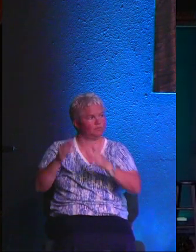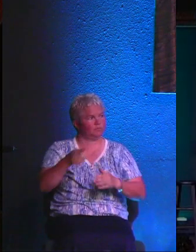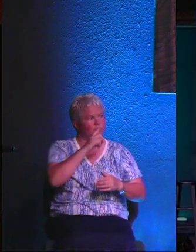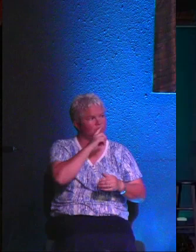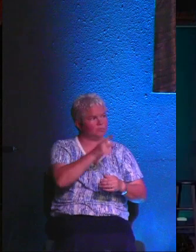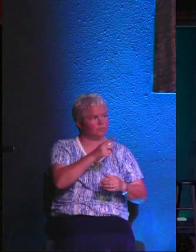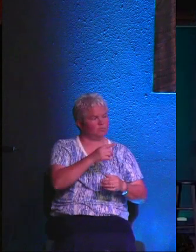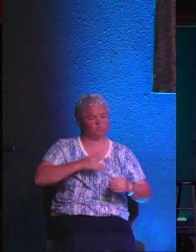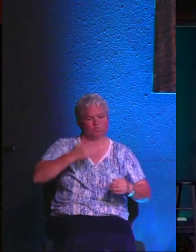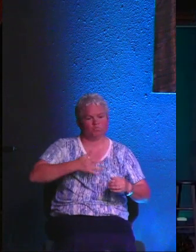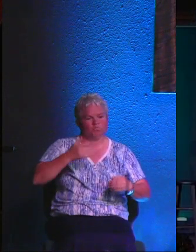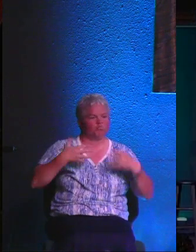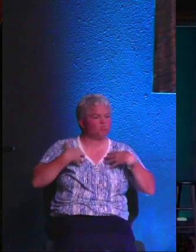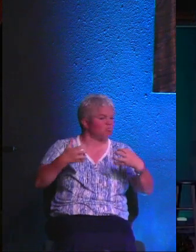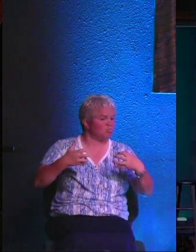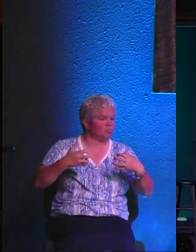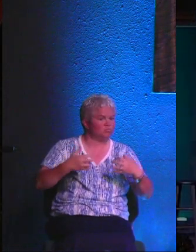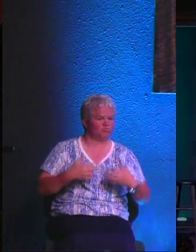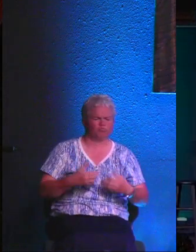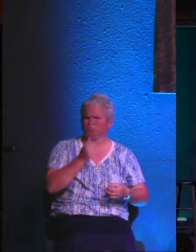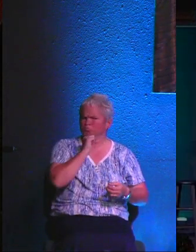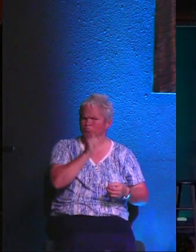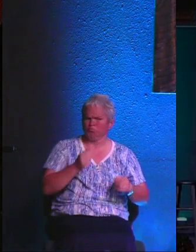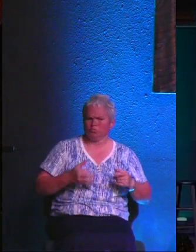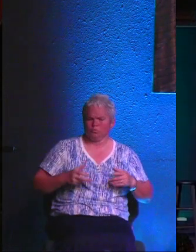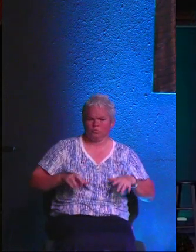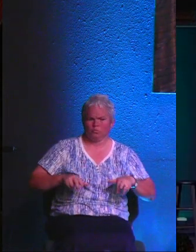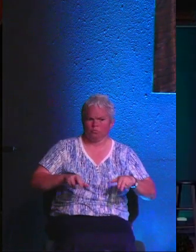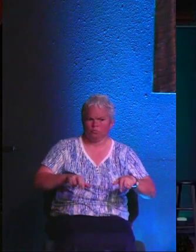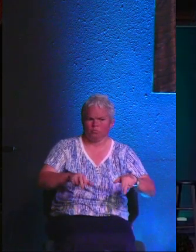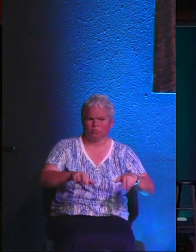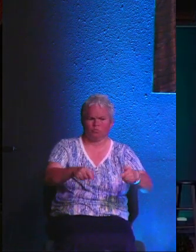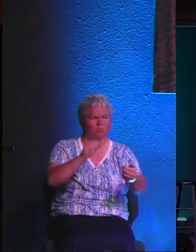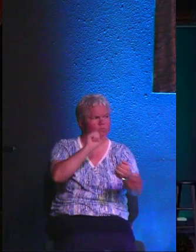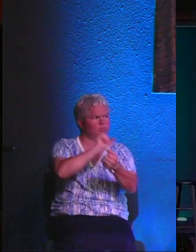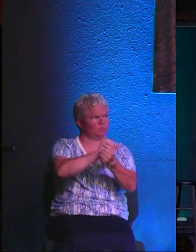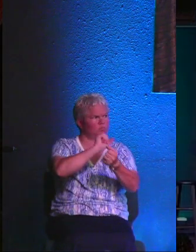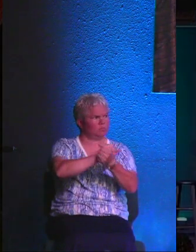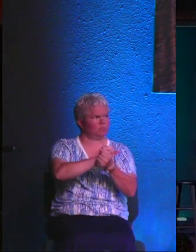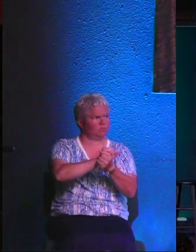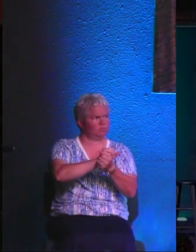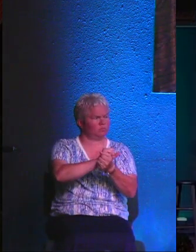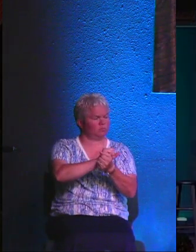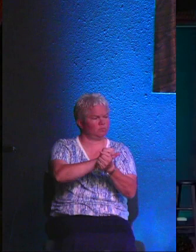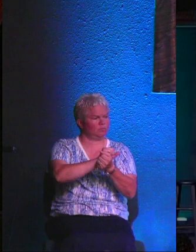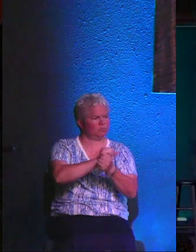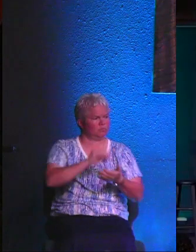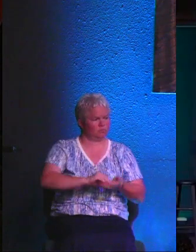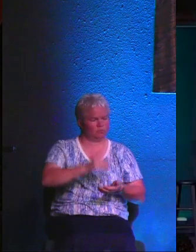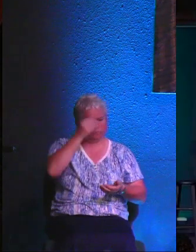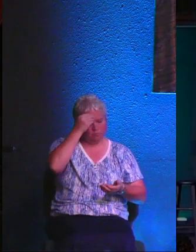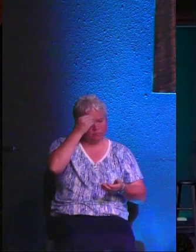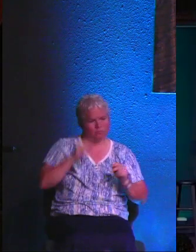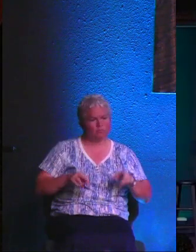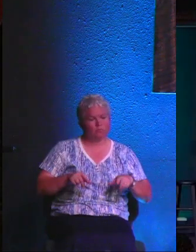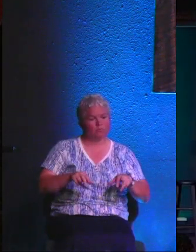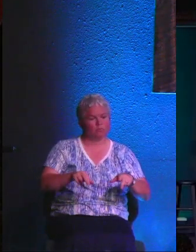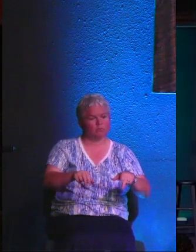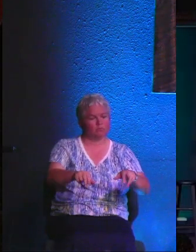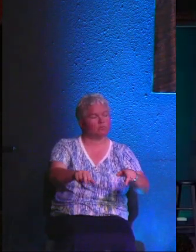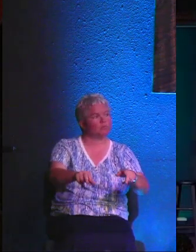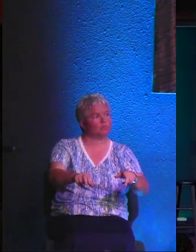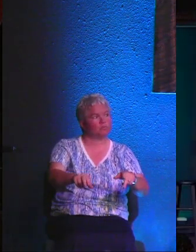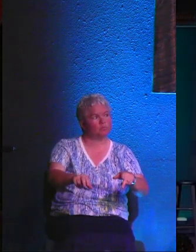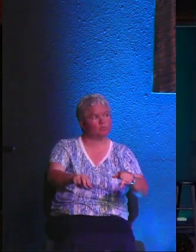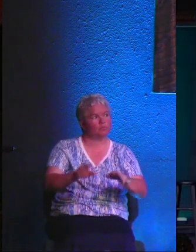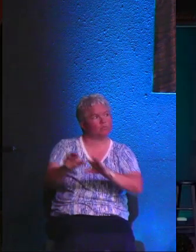say, hey, I'm feeling angry, I can't just walk away, right? Like, I'm at a job, I have to figure this out, I have to learn how to walk through this. On